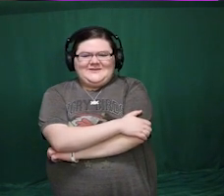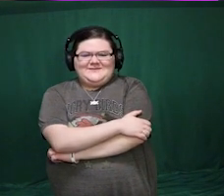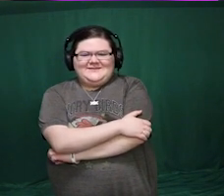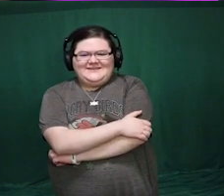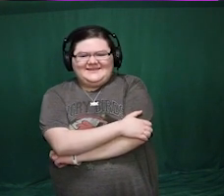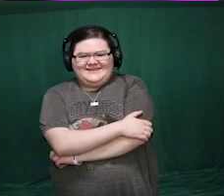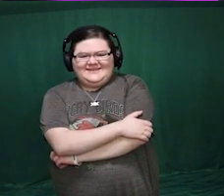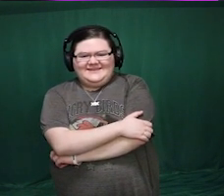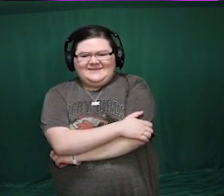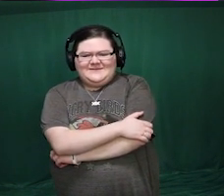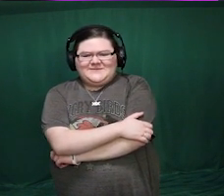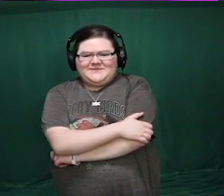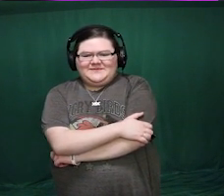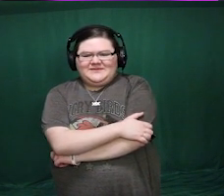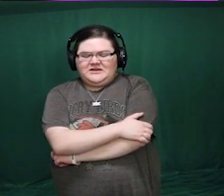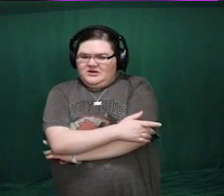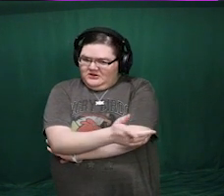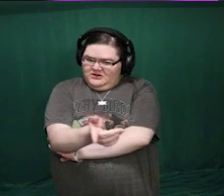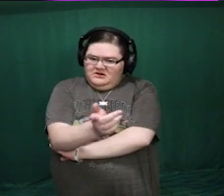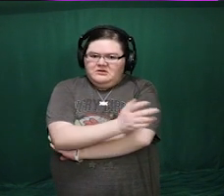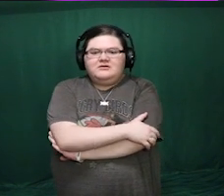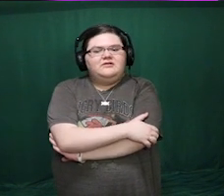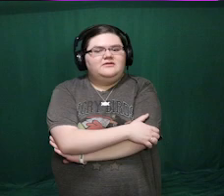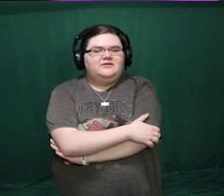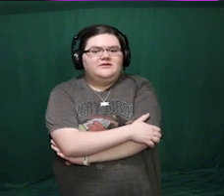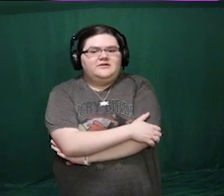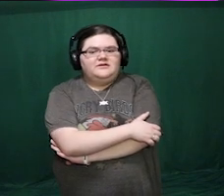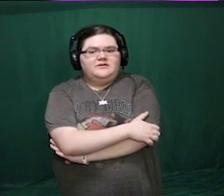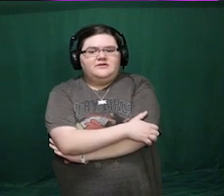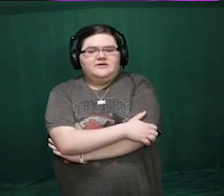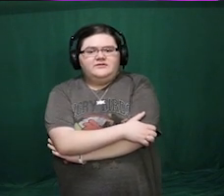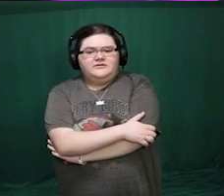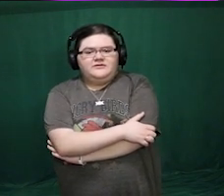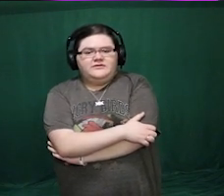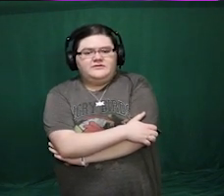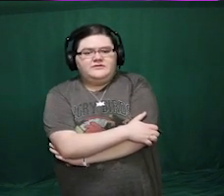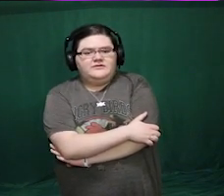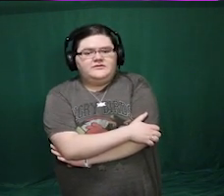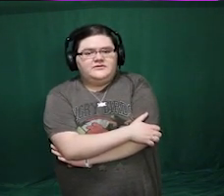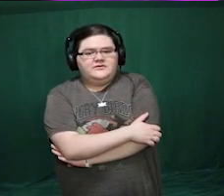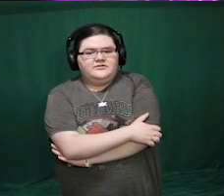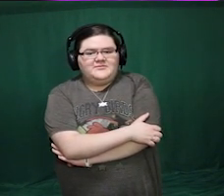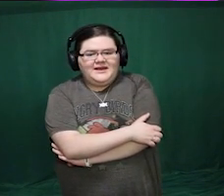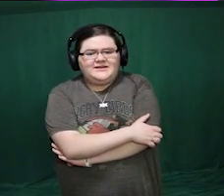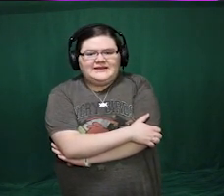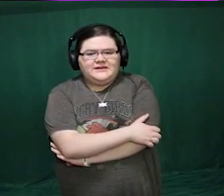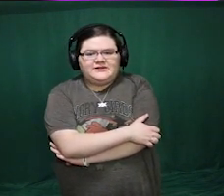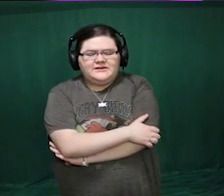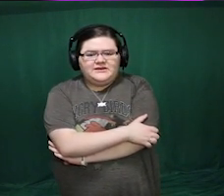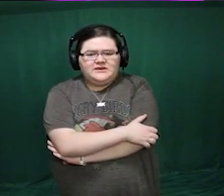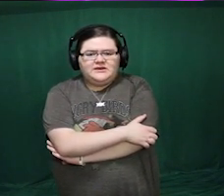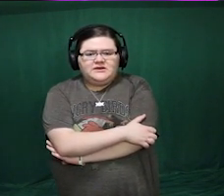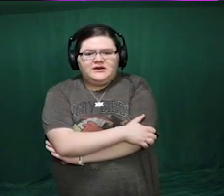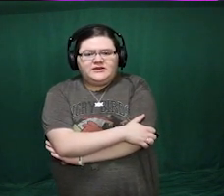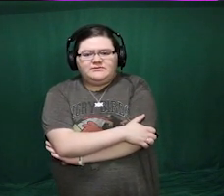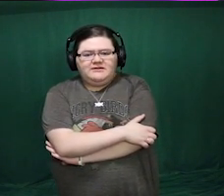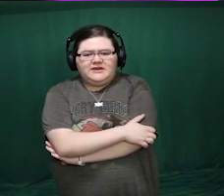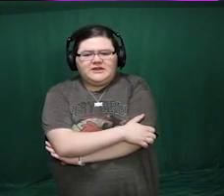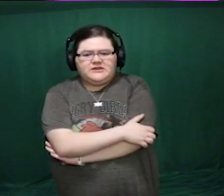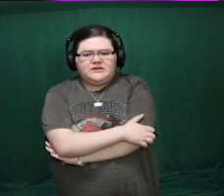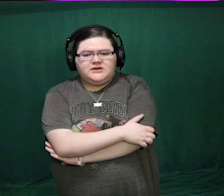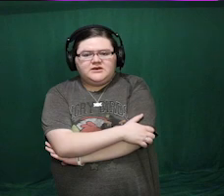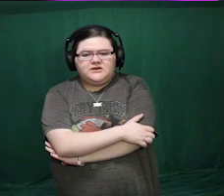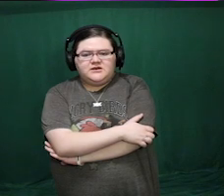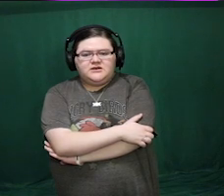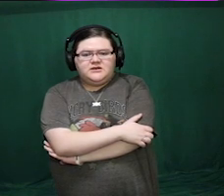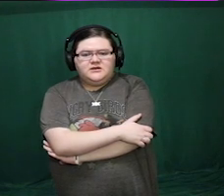See behind brick. No, that was my only one. You liar. The mandolin, isn't it? I swear it